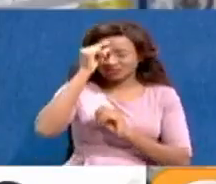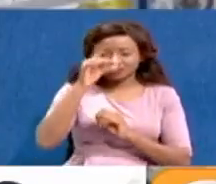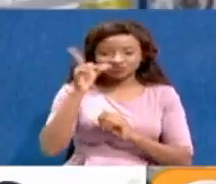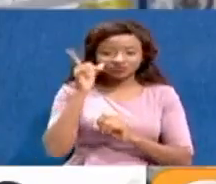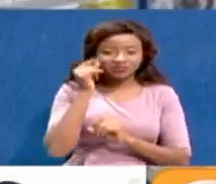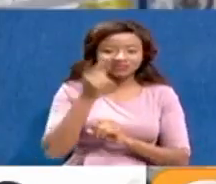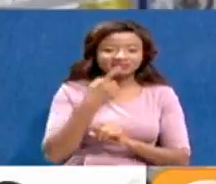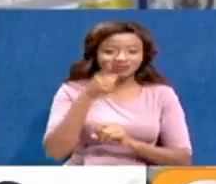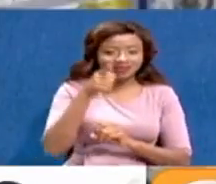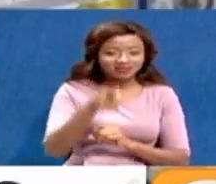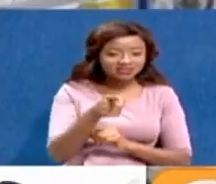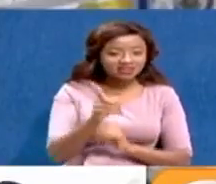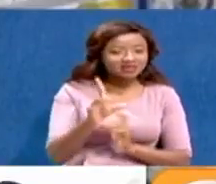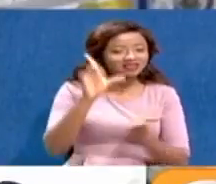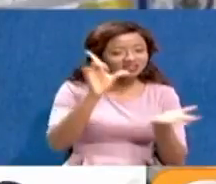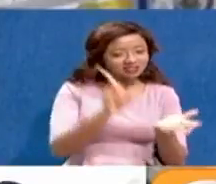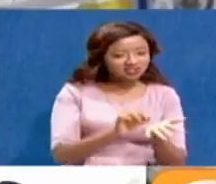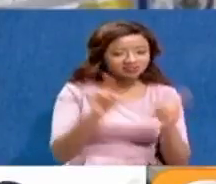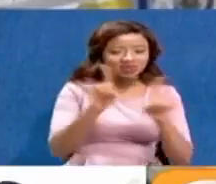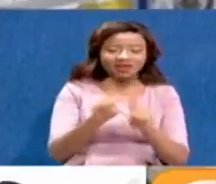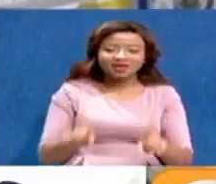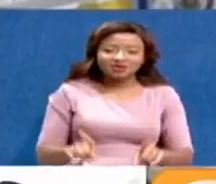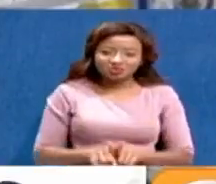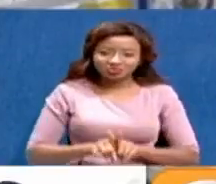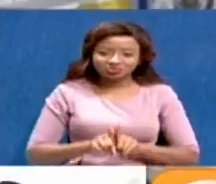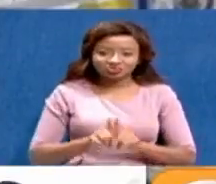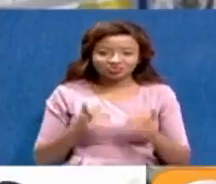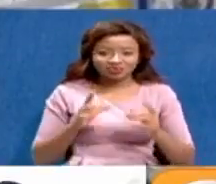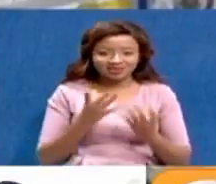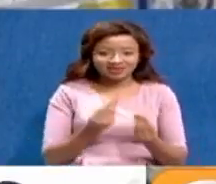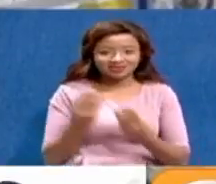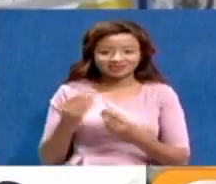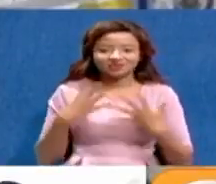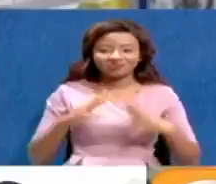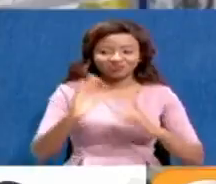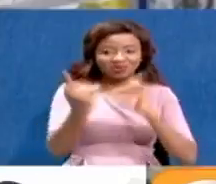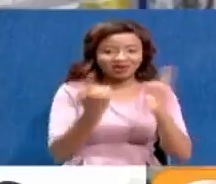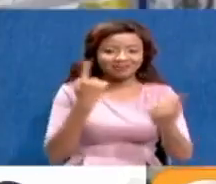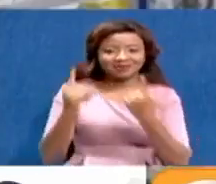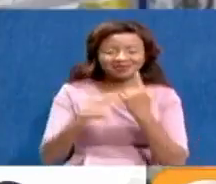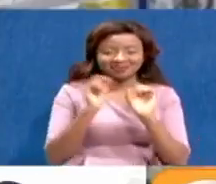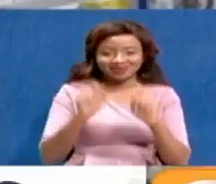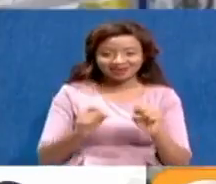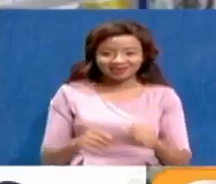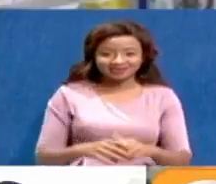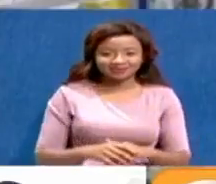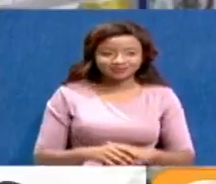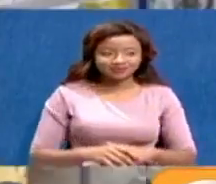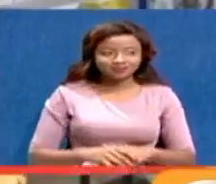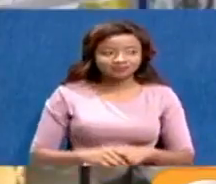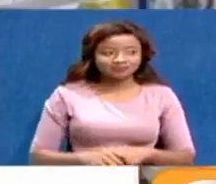cheaper and more efficient for those who come up for testing. Francis Mtalaki, Citizen TV, Mombasa.